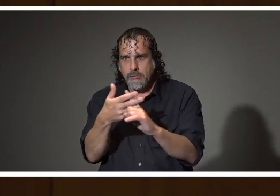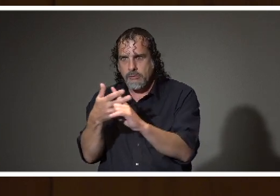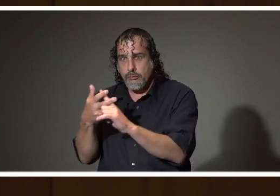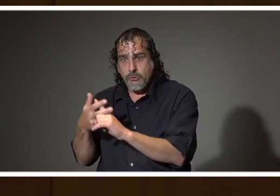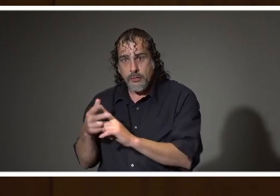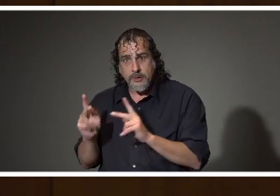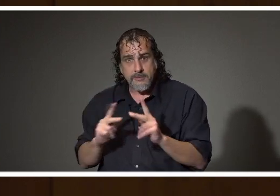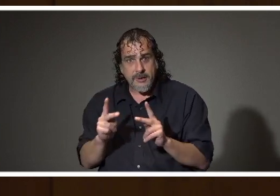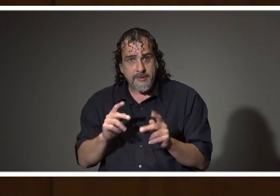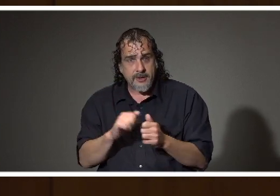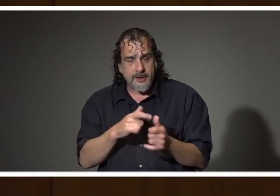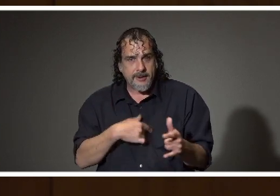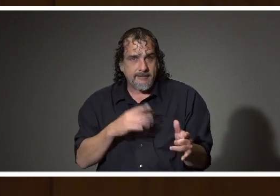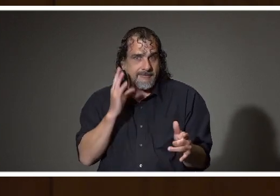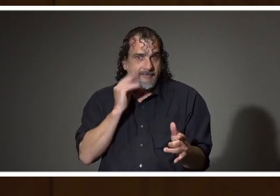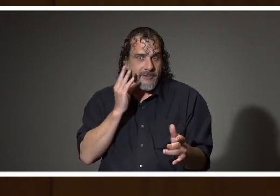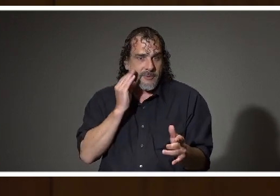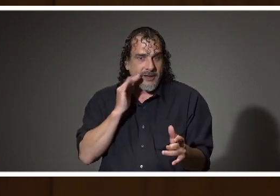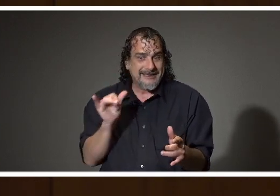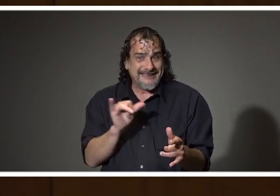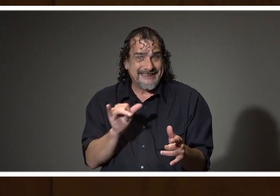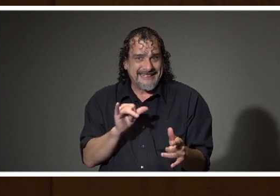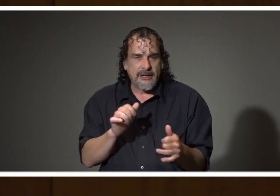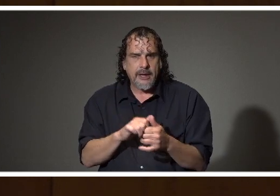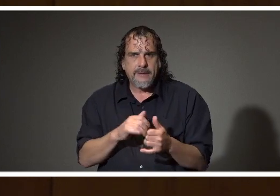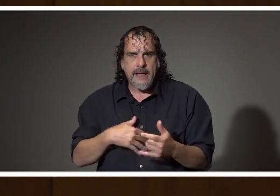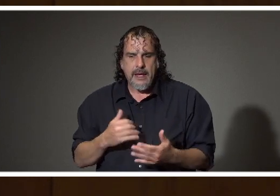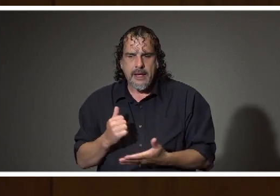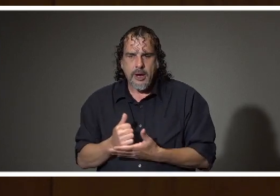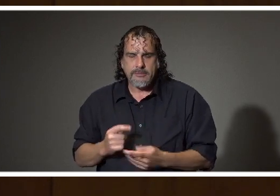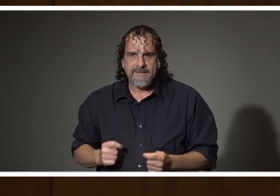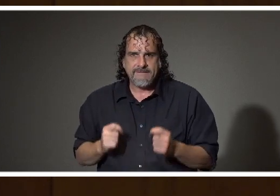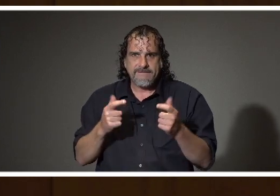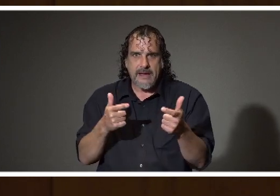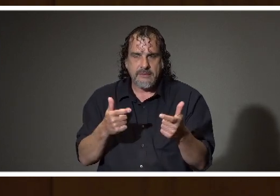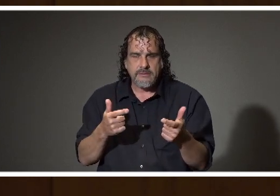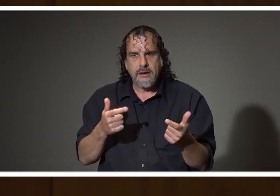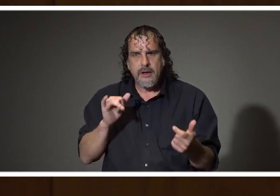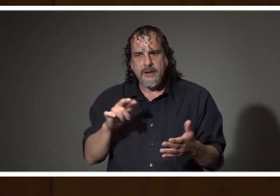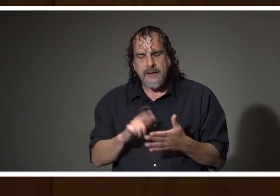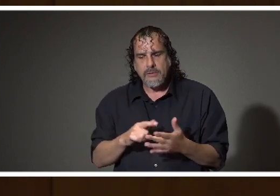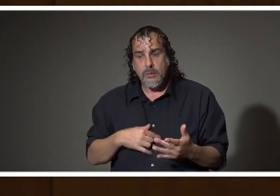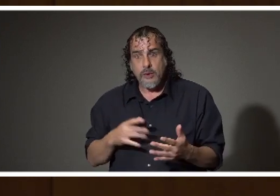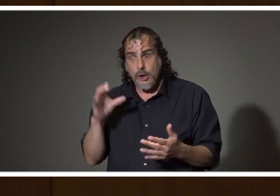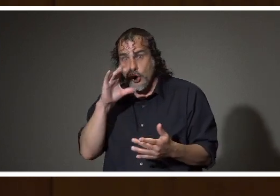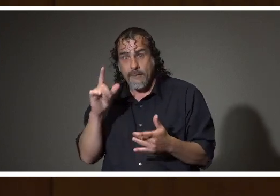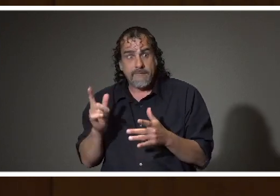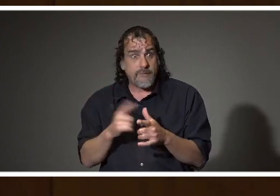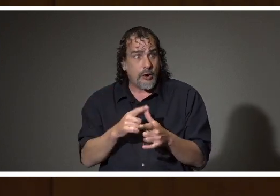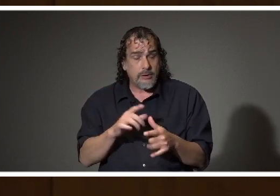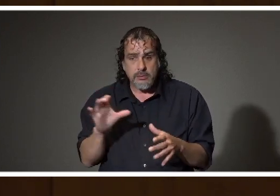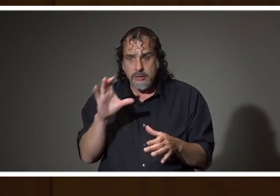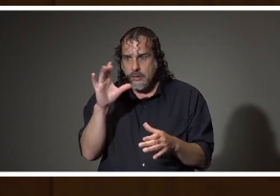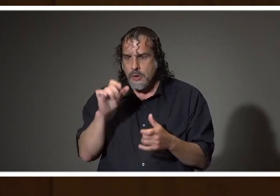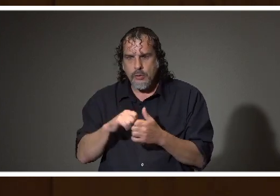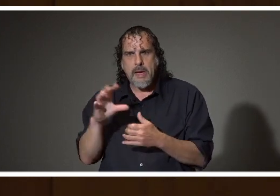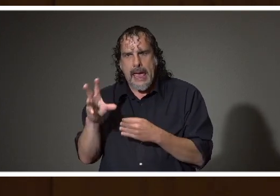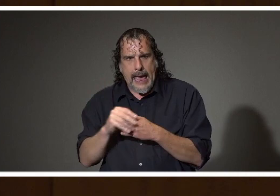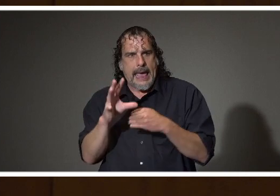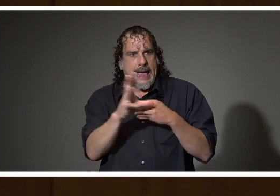other stuff that have familiarity with it, it helps us really kind of run fast. And that's what we did initially when we assigned these teams. We have been steadily adding